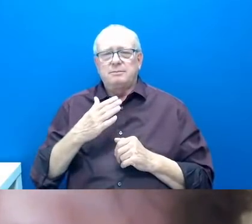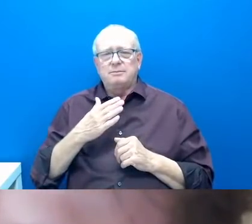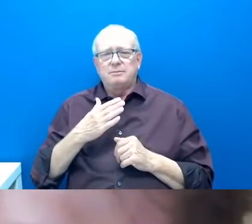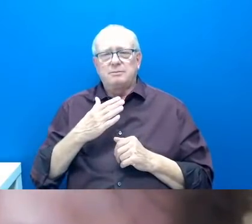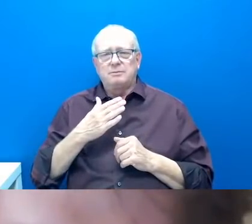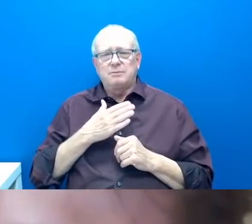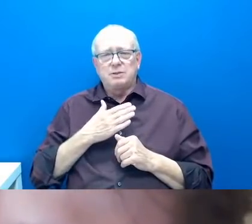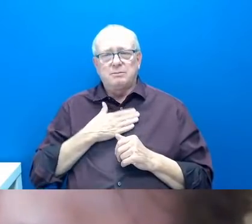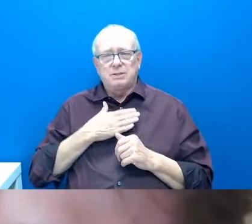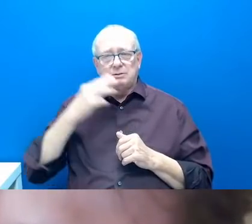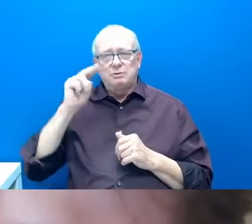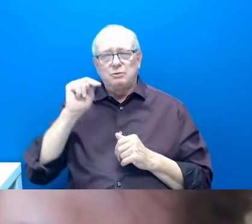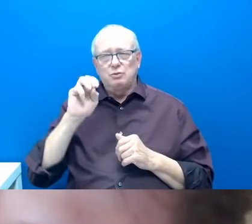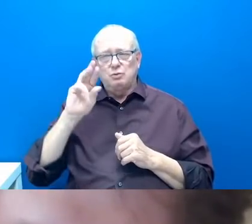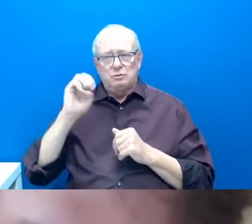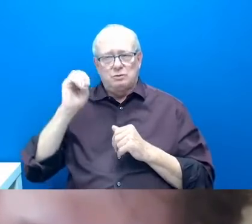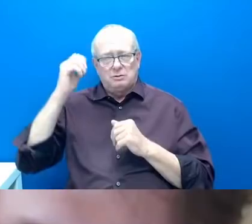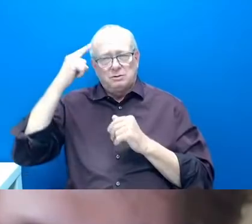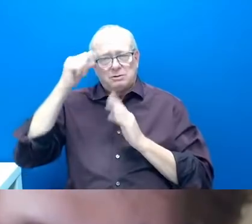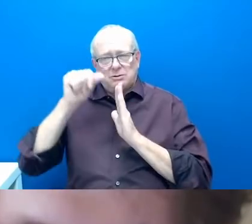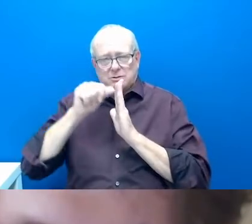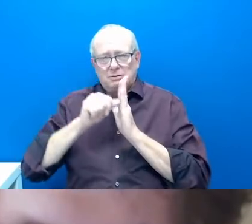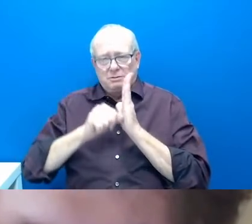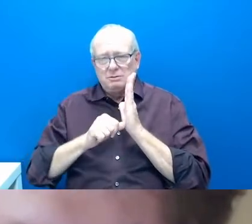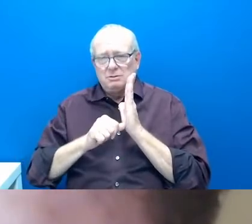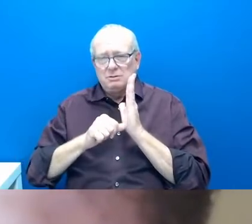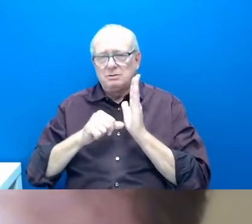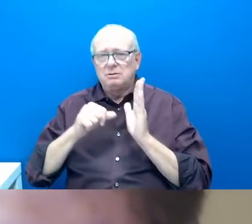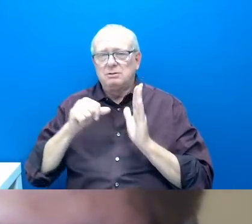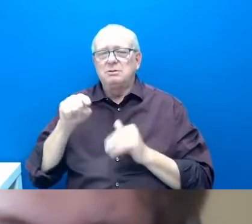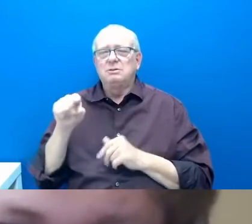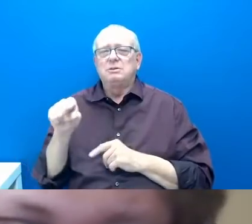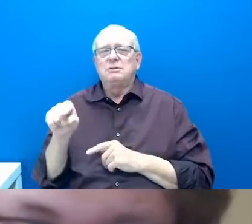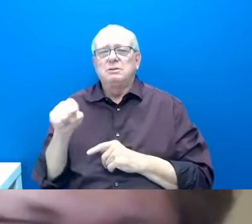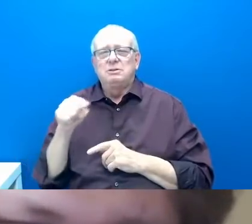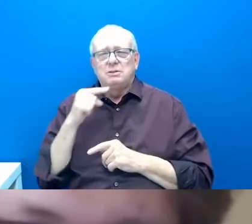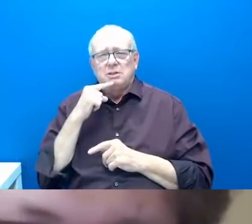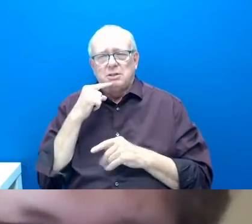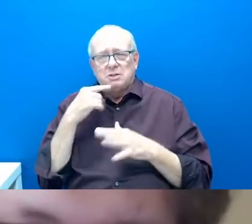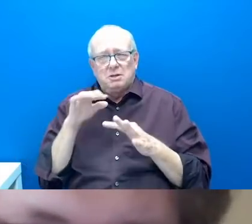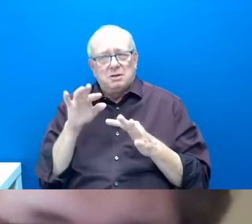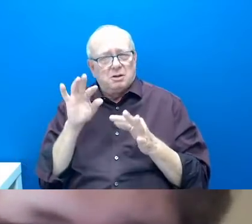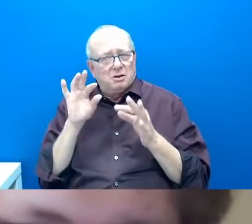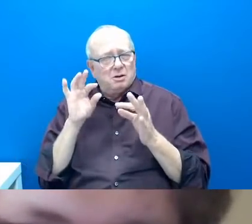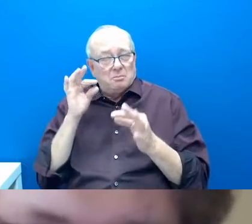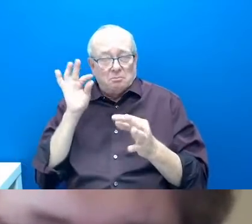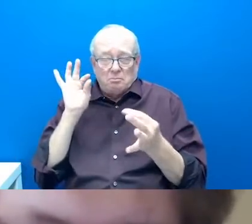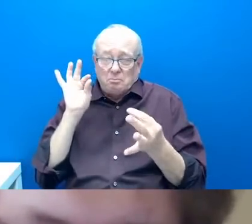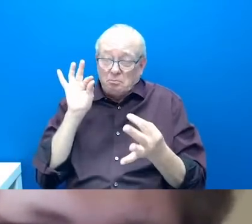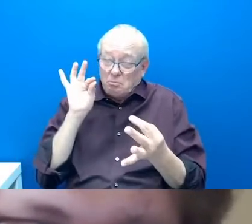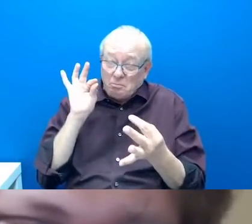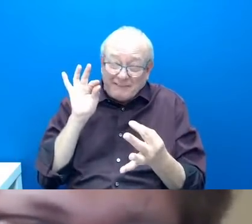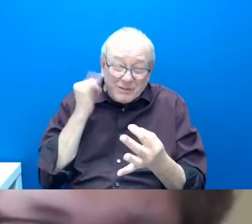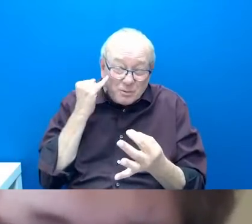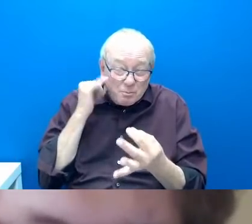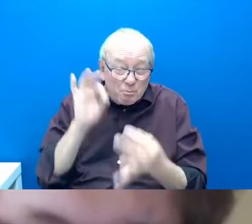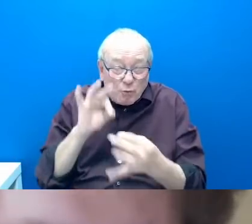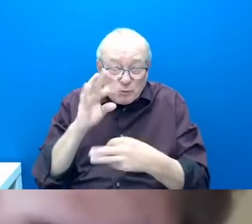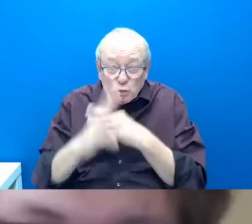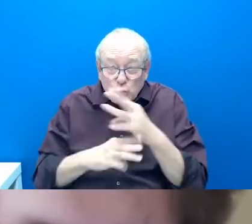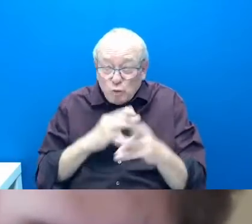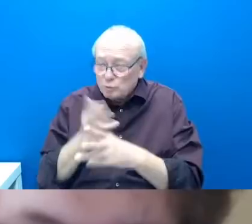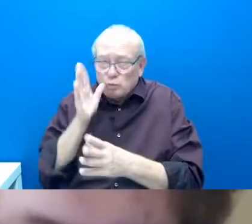neurosurgeon informed me that ideally I would have been admitted and they could possibly squeeze me in earlier, but there was no room in neurology at the time.